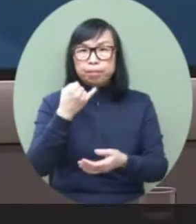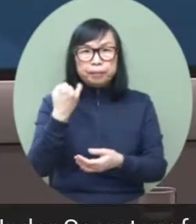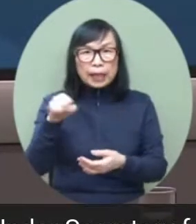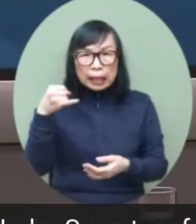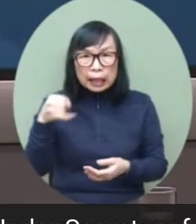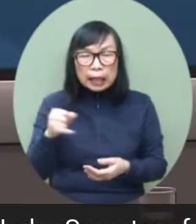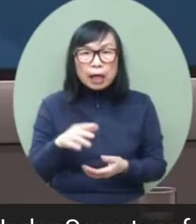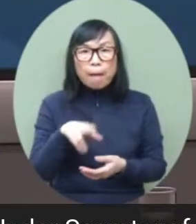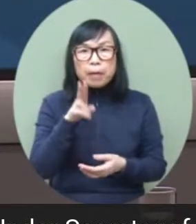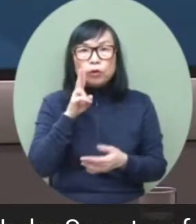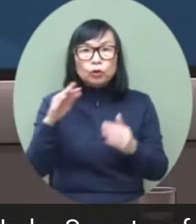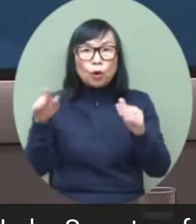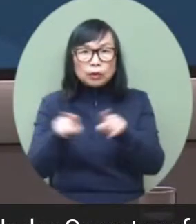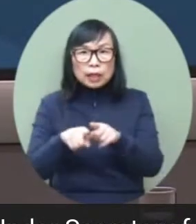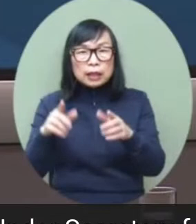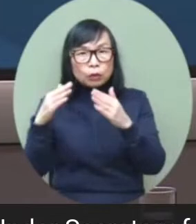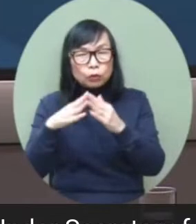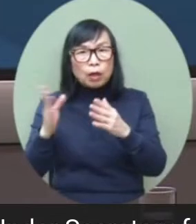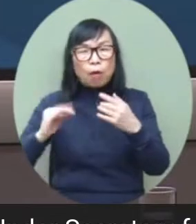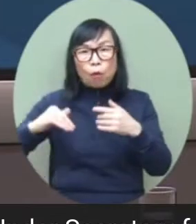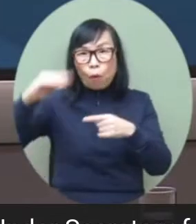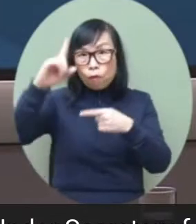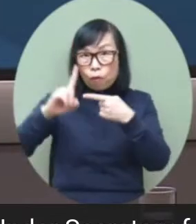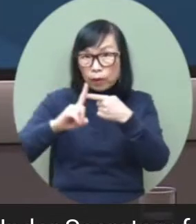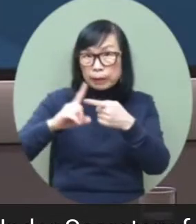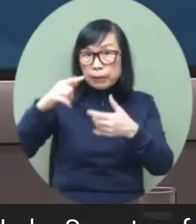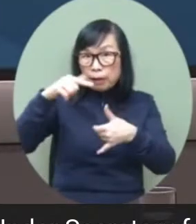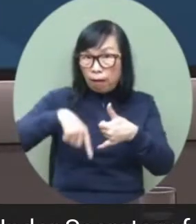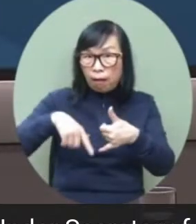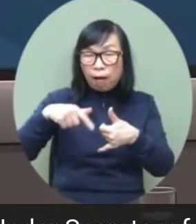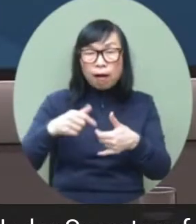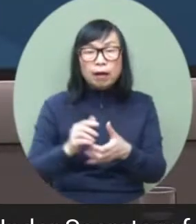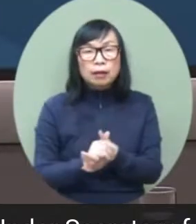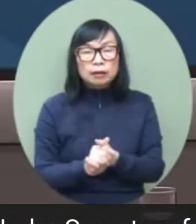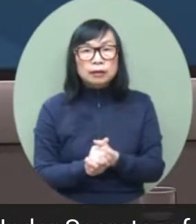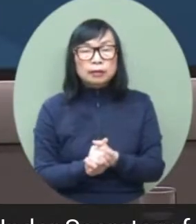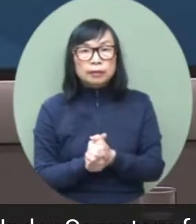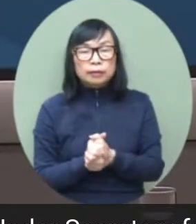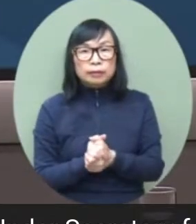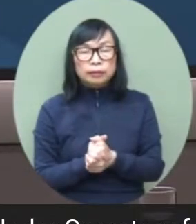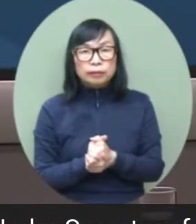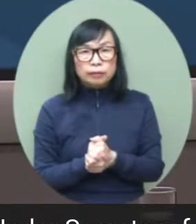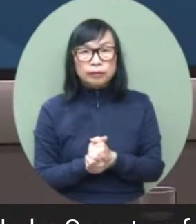If the home situation doesn't allow, i.e. they have high-risk family members,